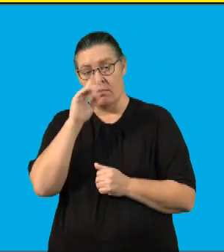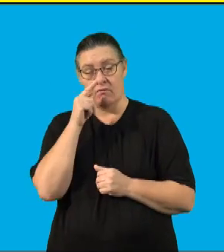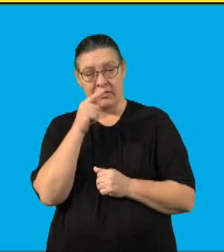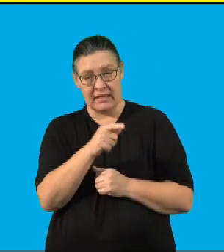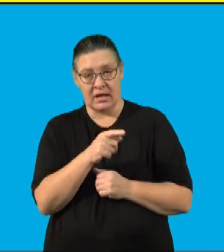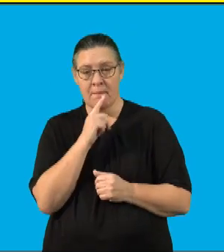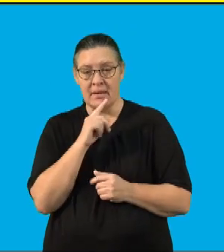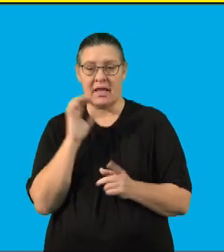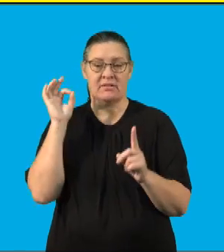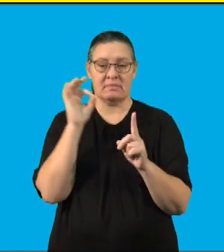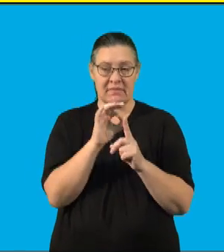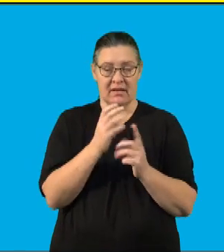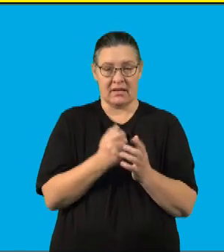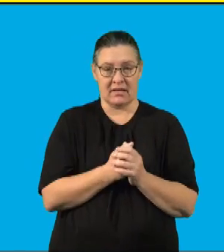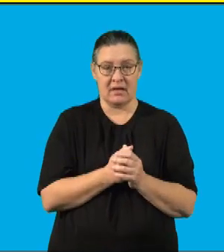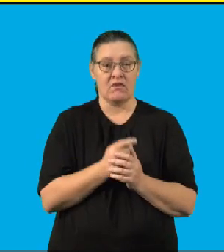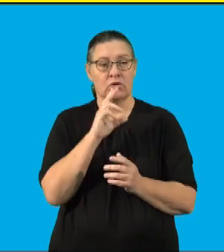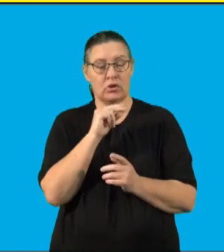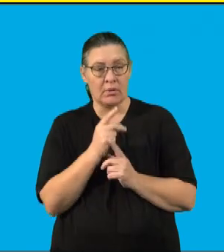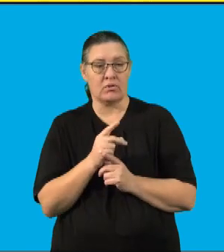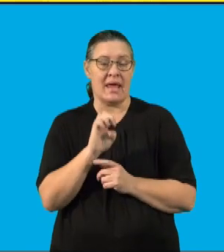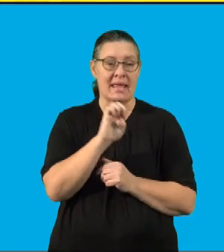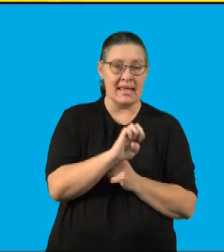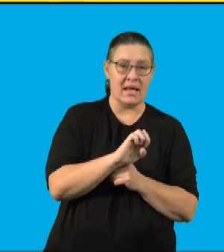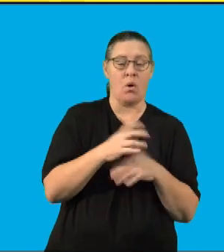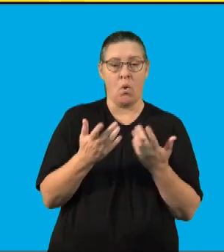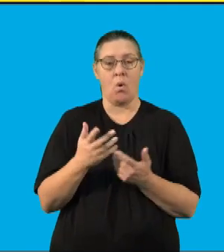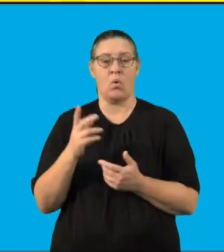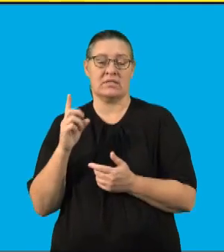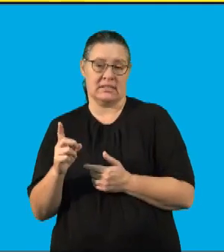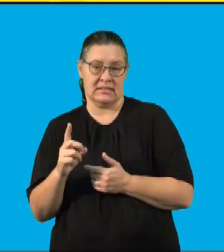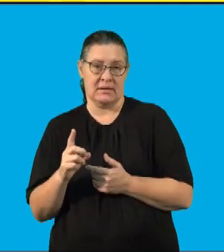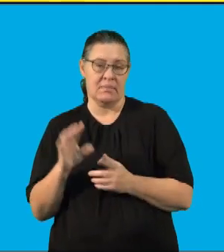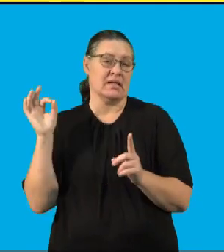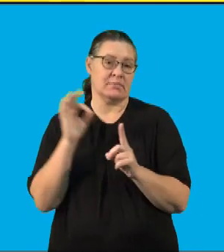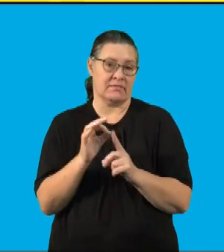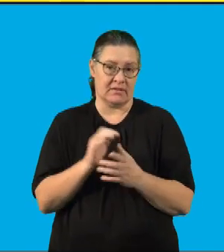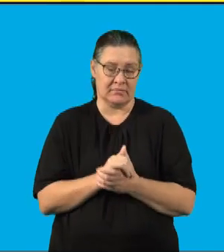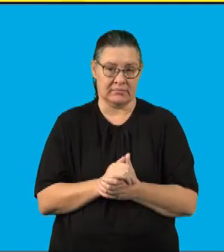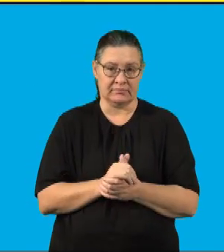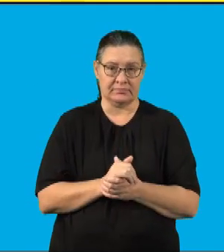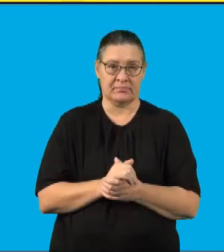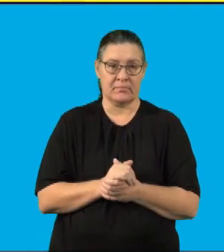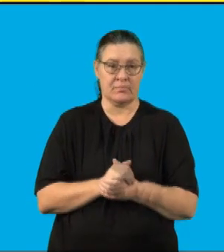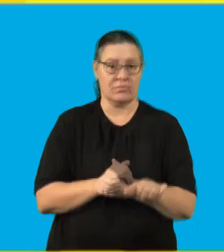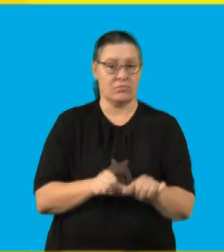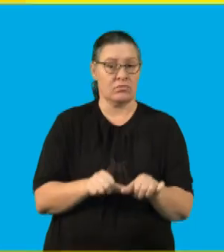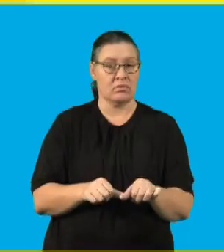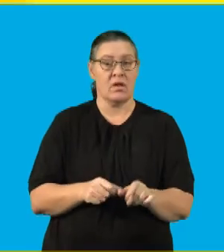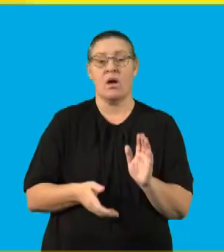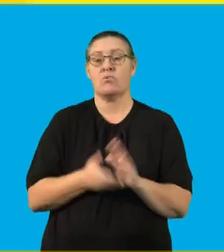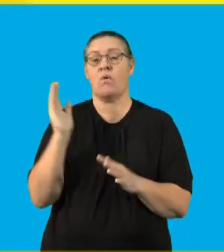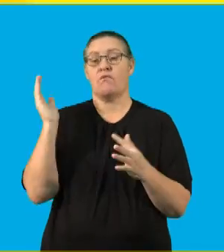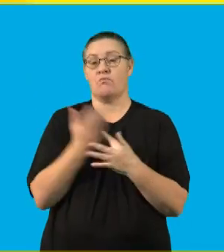D. Now remember, for that one, you need to be specific. If whether you're talking about compound E or compound D, you need to be specific.